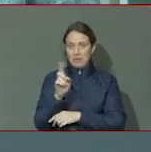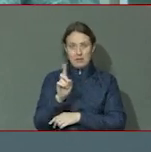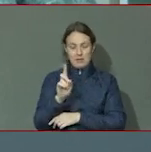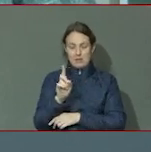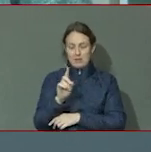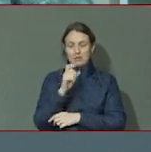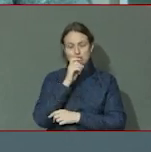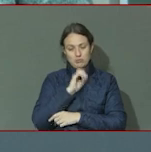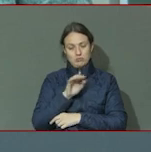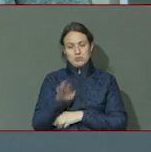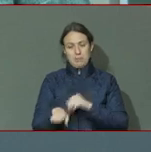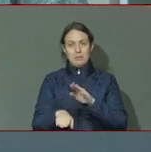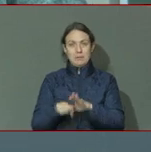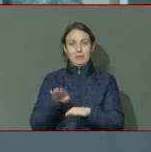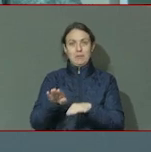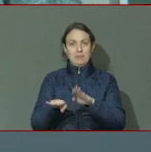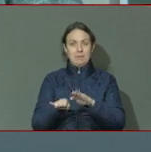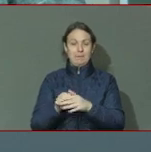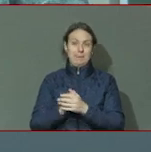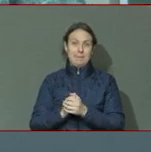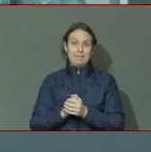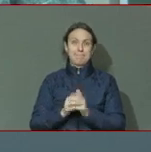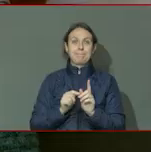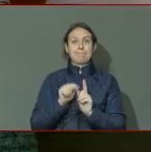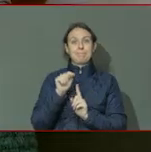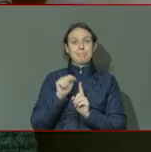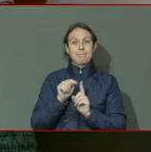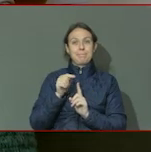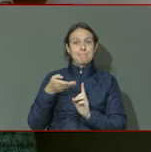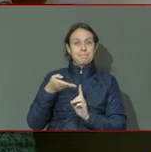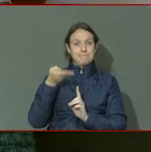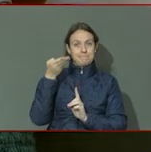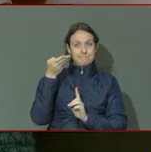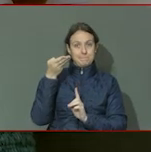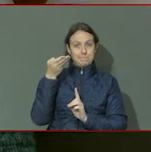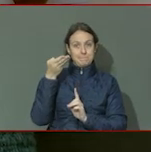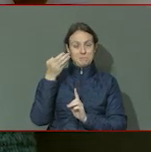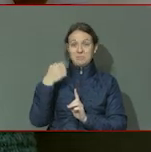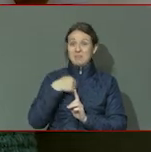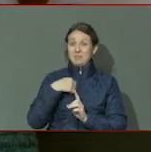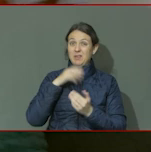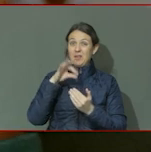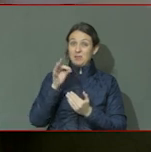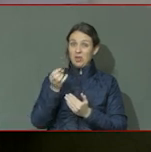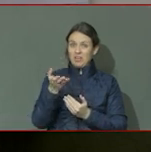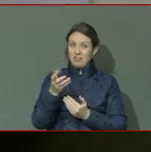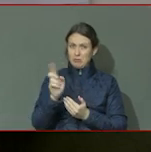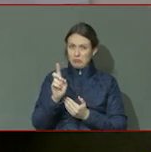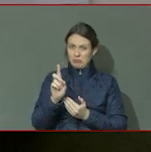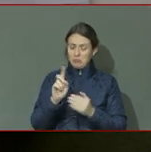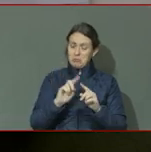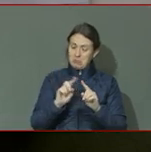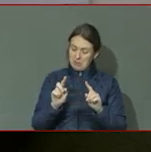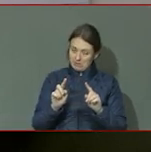use your steps. So don't skip them. Temperature increase. Although I'm not going to get a mark, I must start